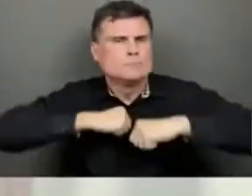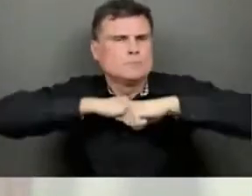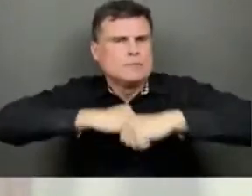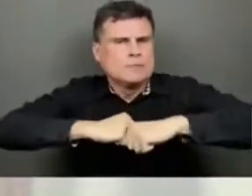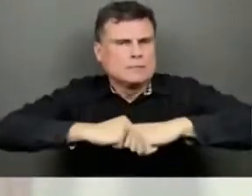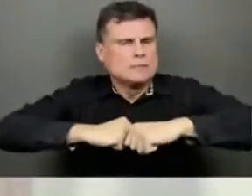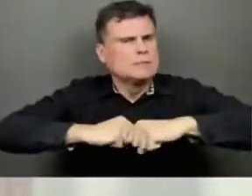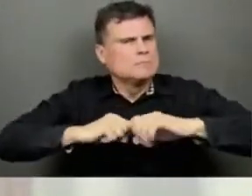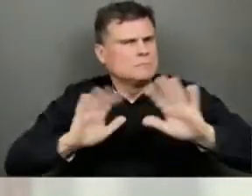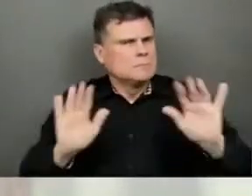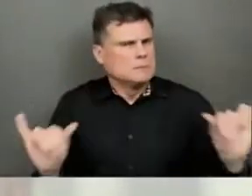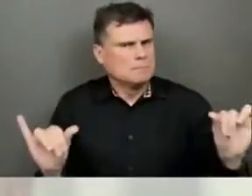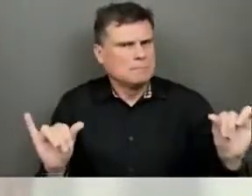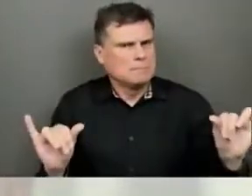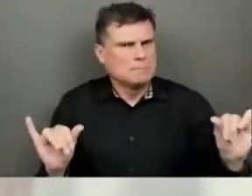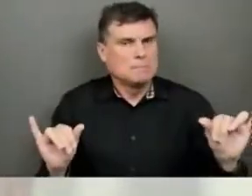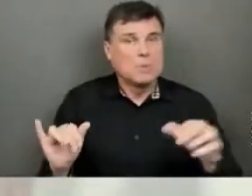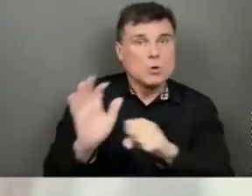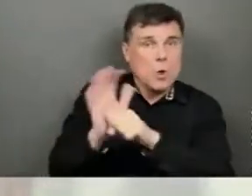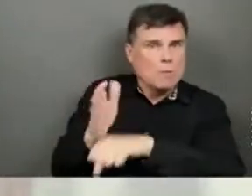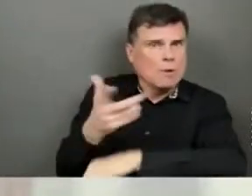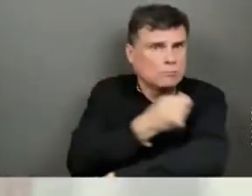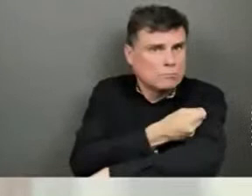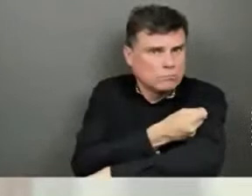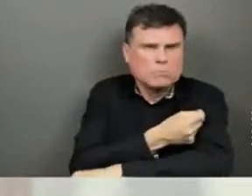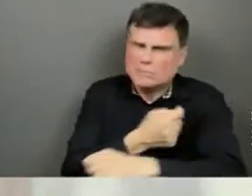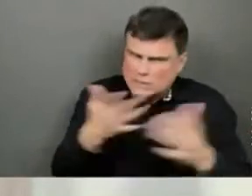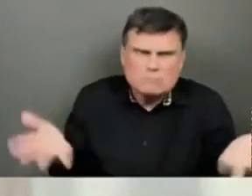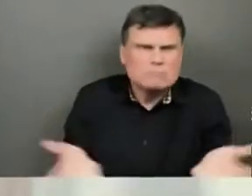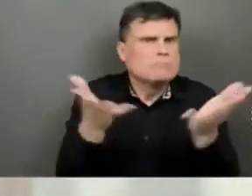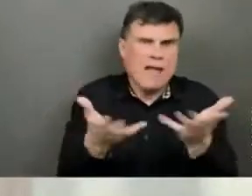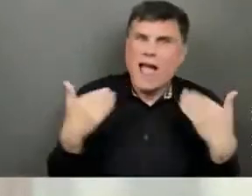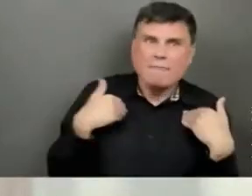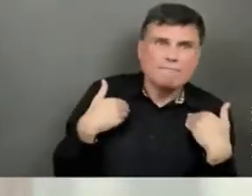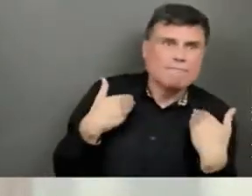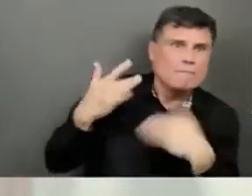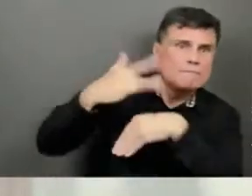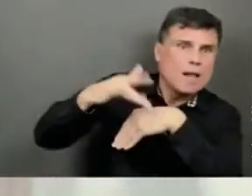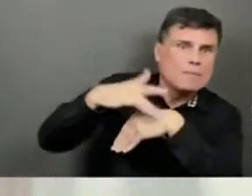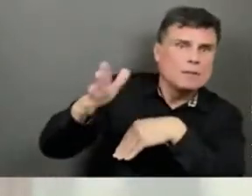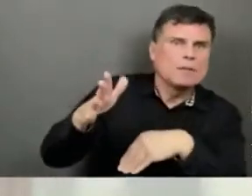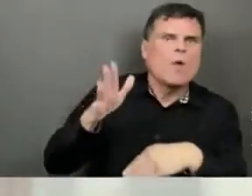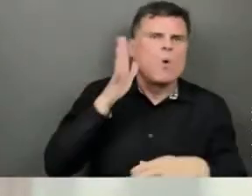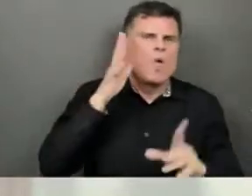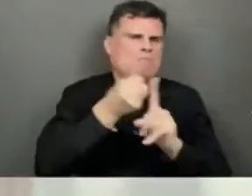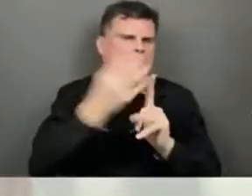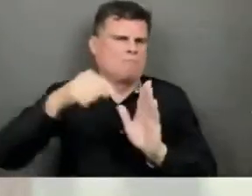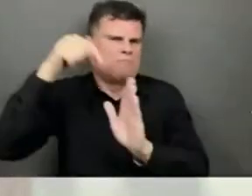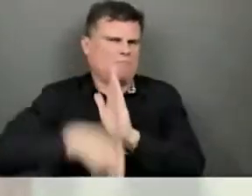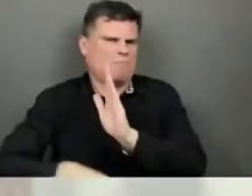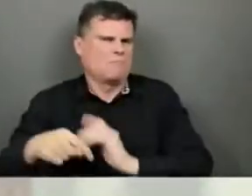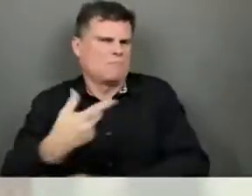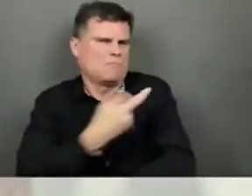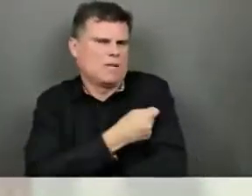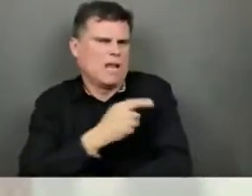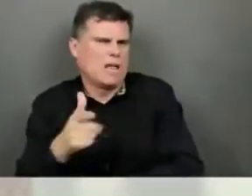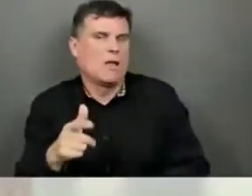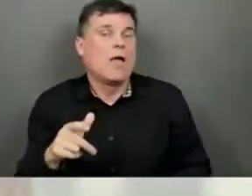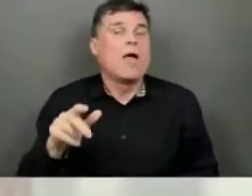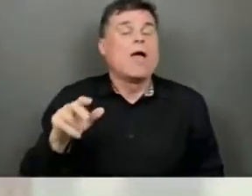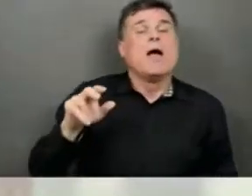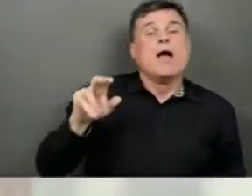on COVID vaccines. So where are we now with that? As many people are aware, the National Advisory Committee on